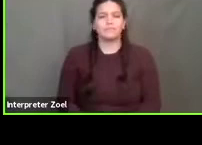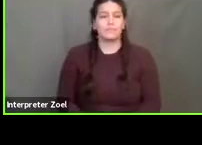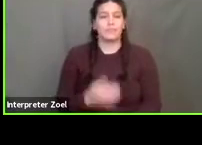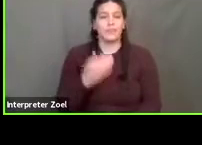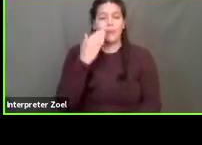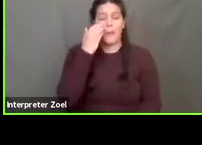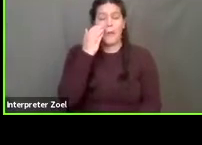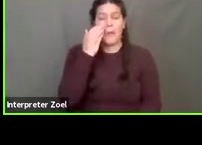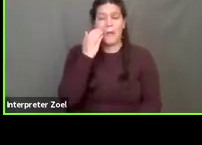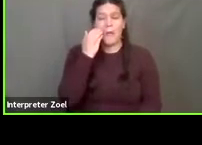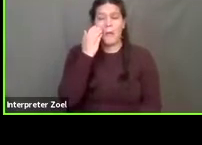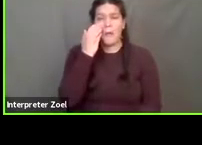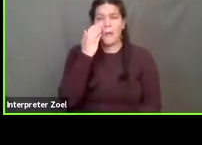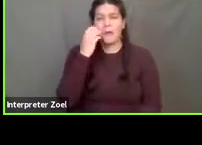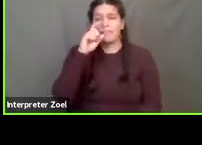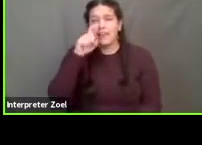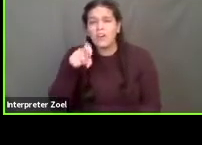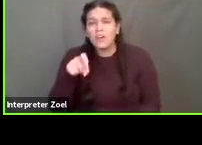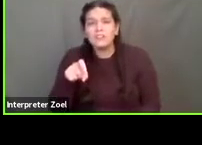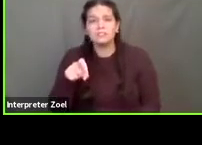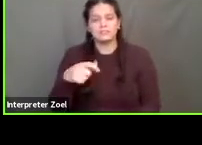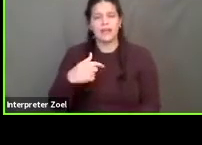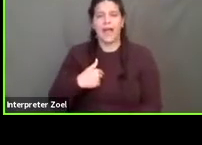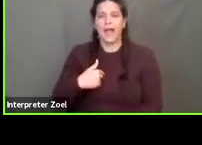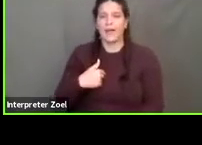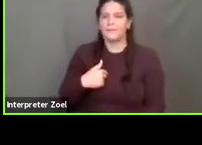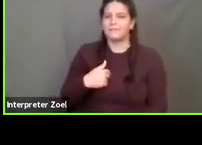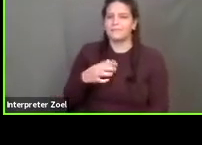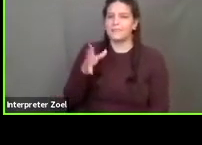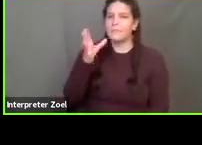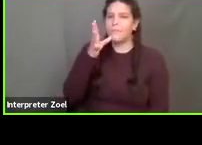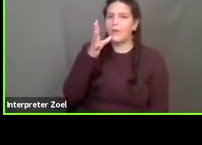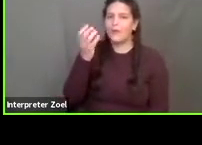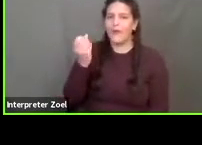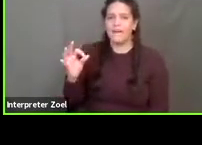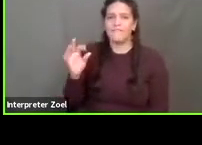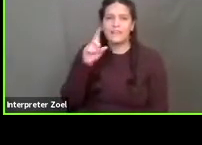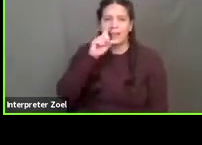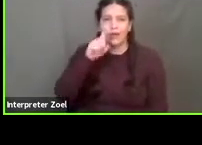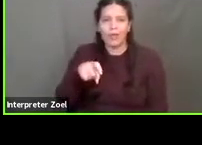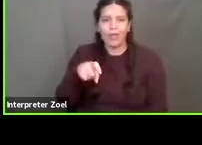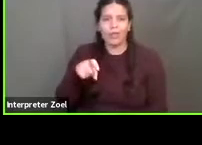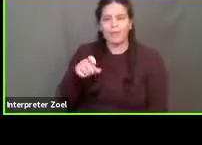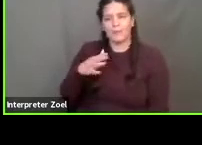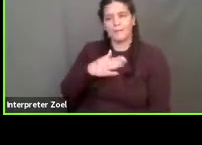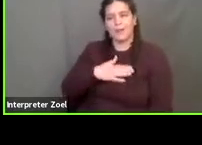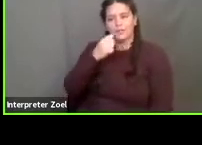eagles. I am the mother of an eagle, my daughter, and